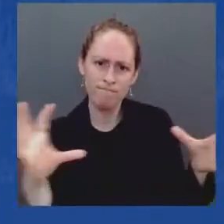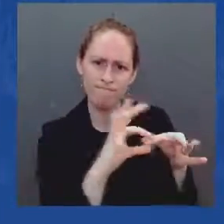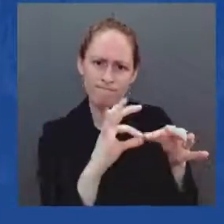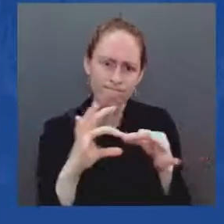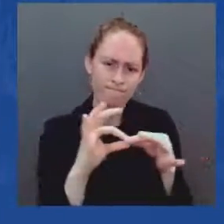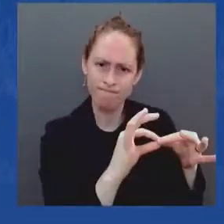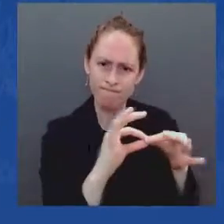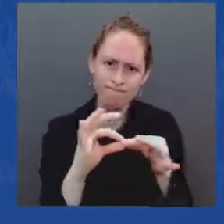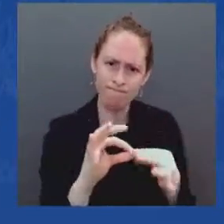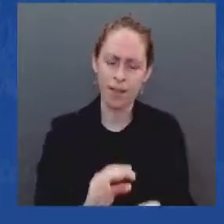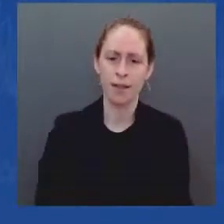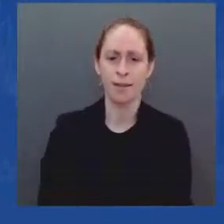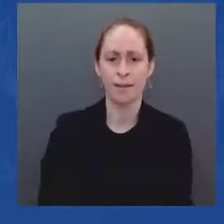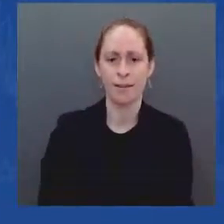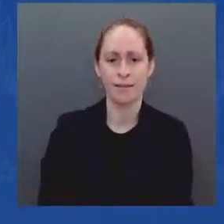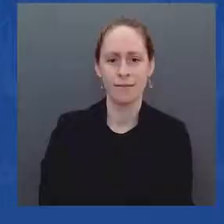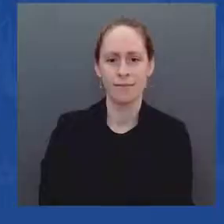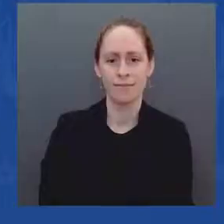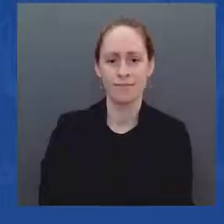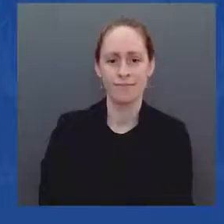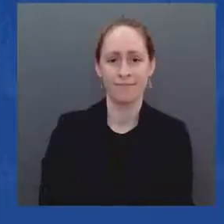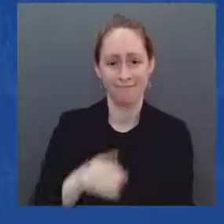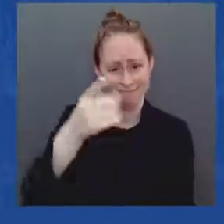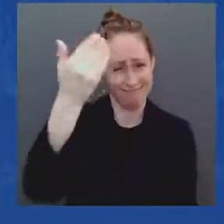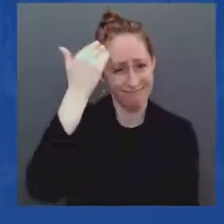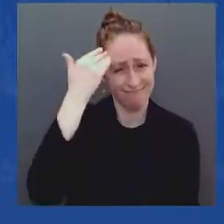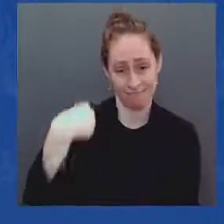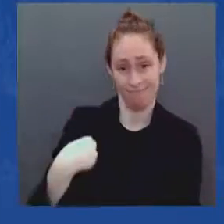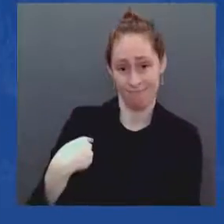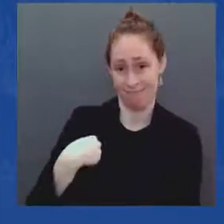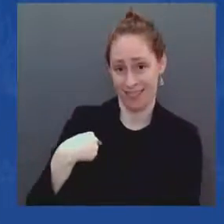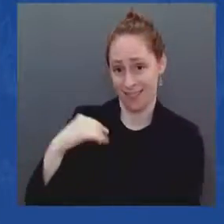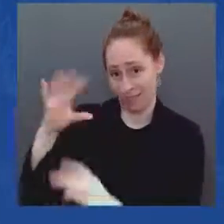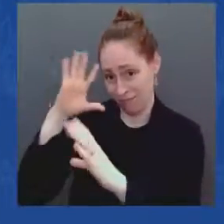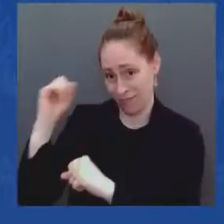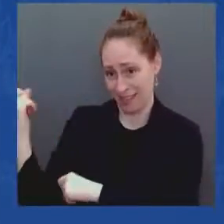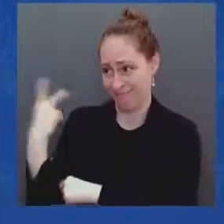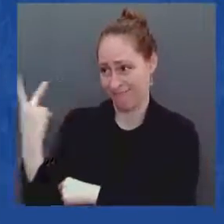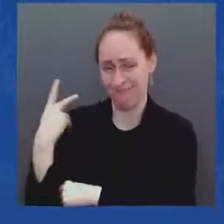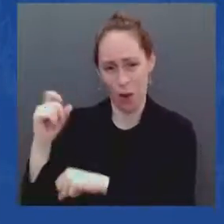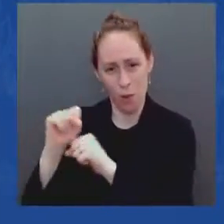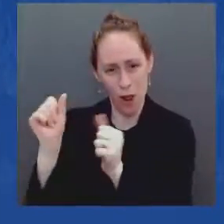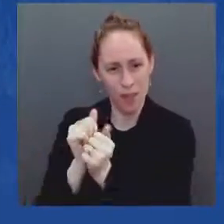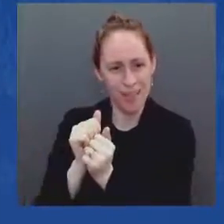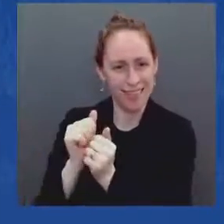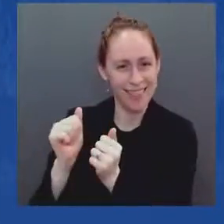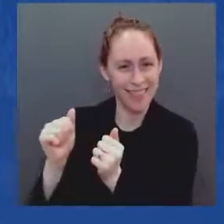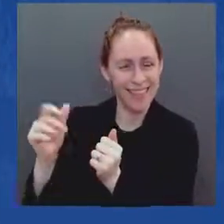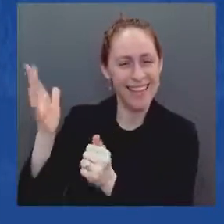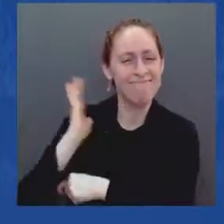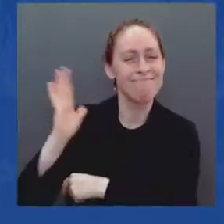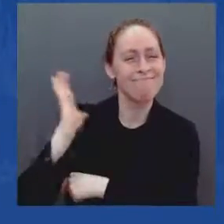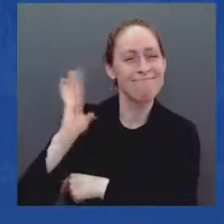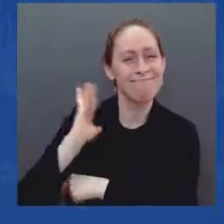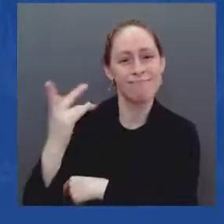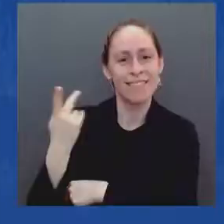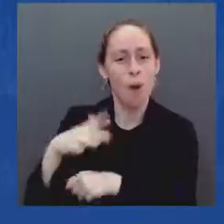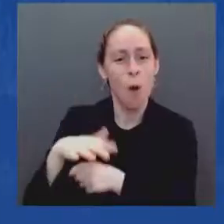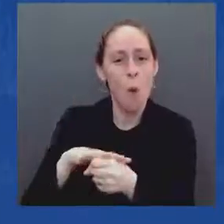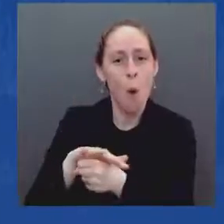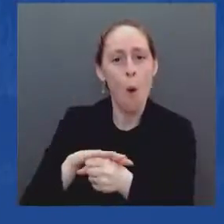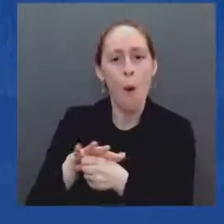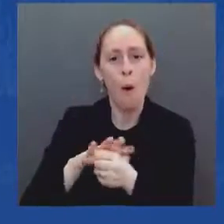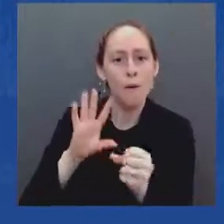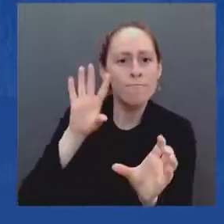that you do every day and how you are on the ground always accountable to the people you represent. I was thinking about